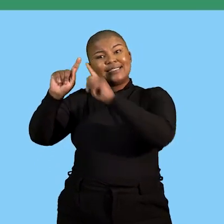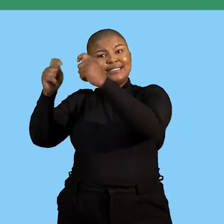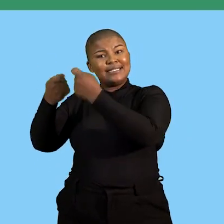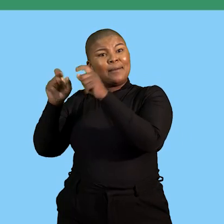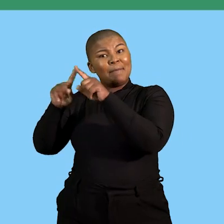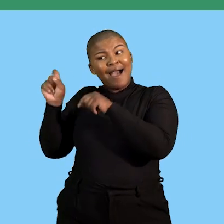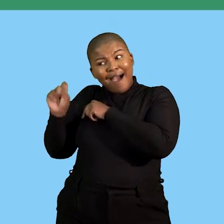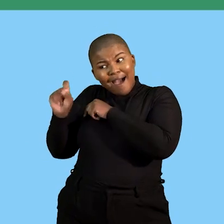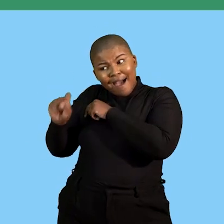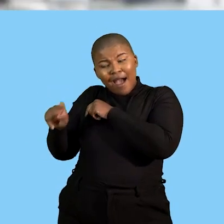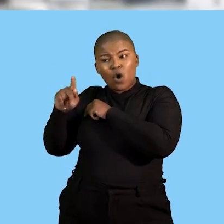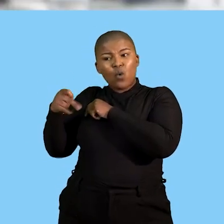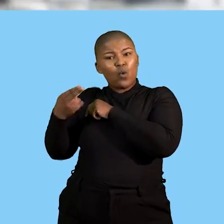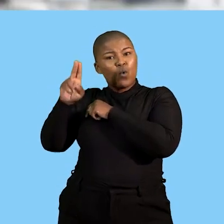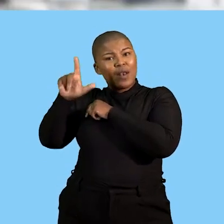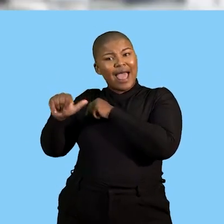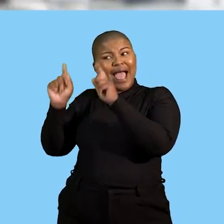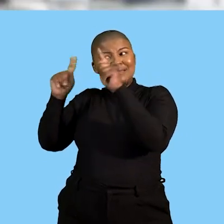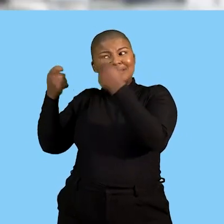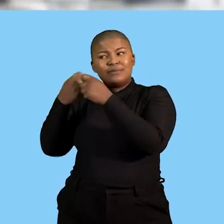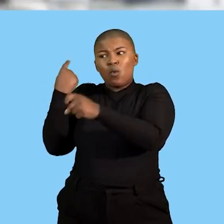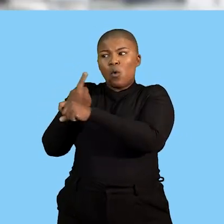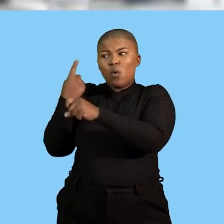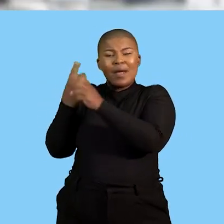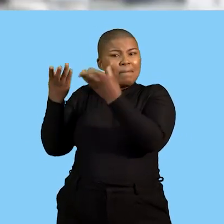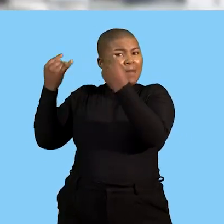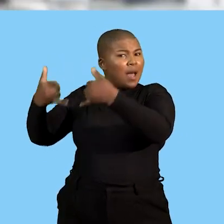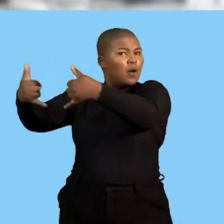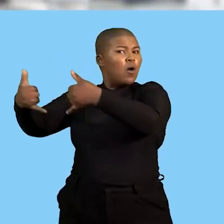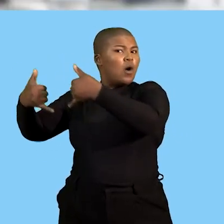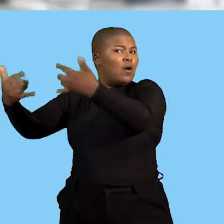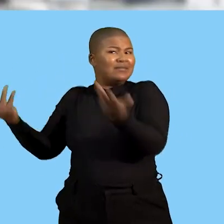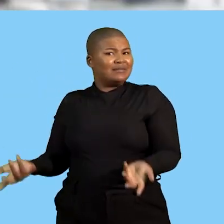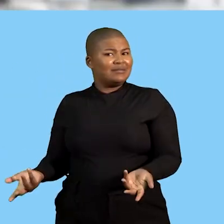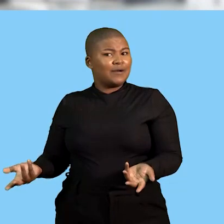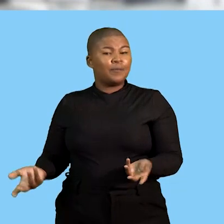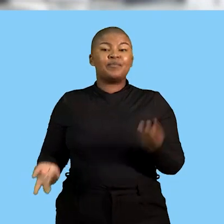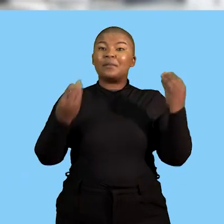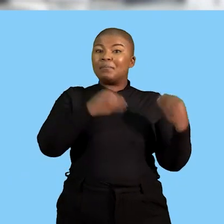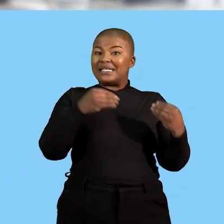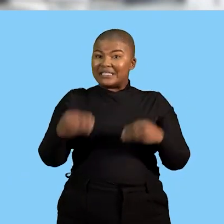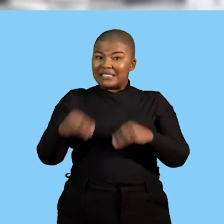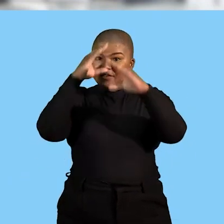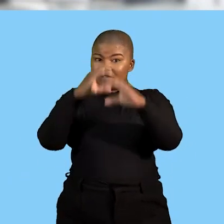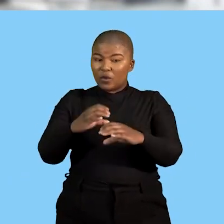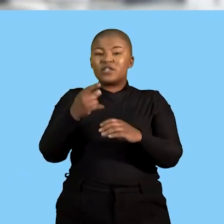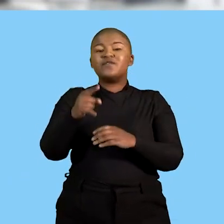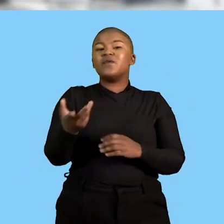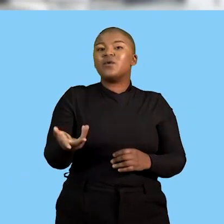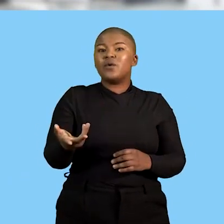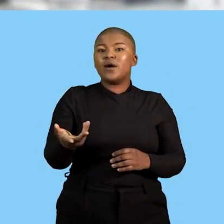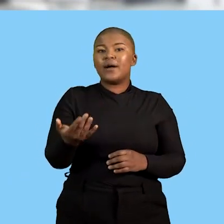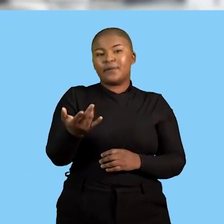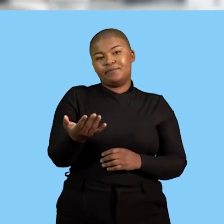awards. In such a situation, in a business that is focused obviously on